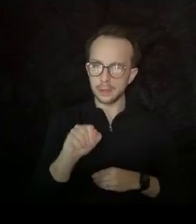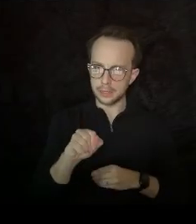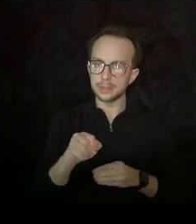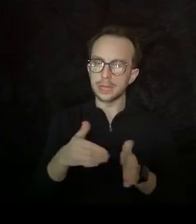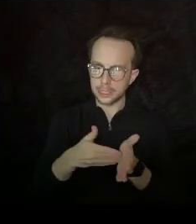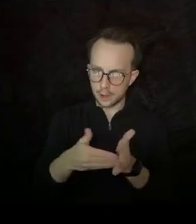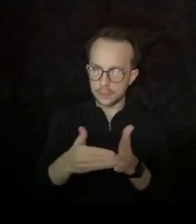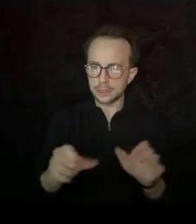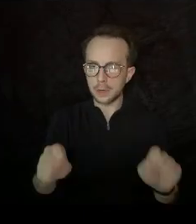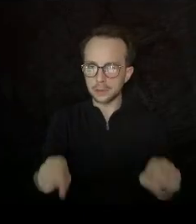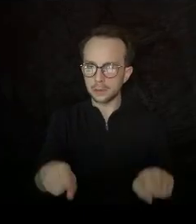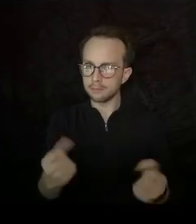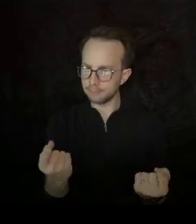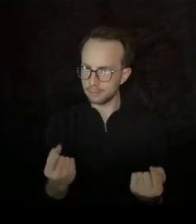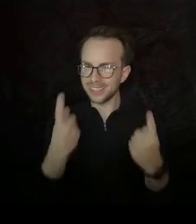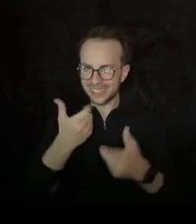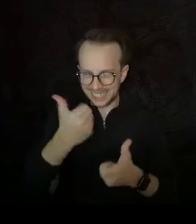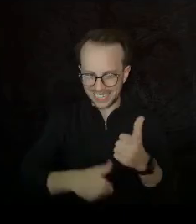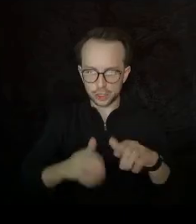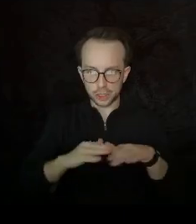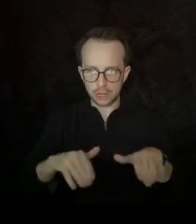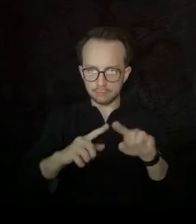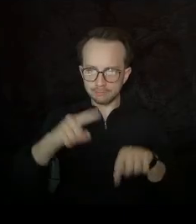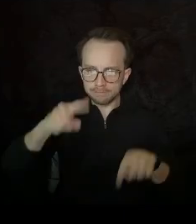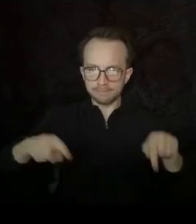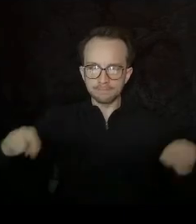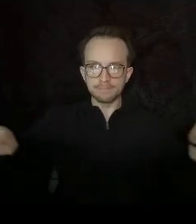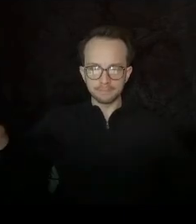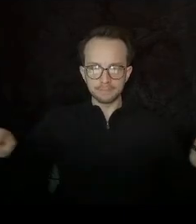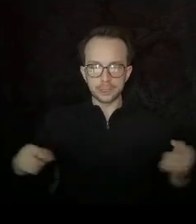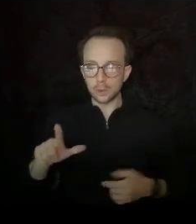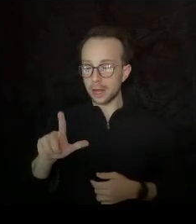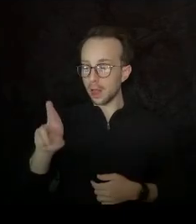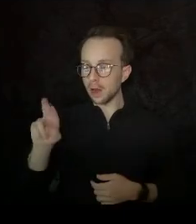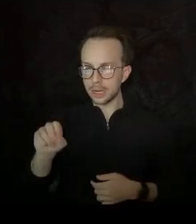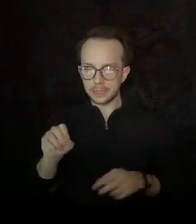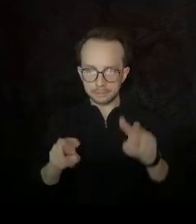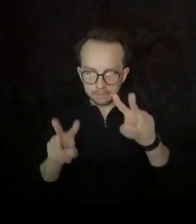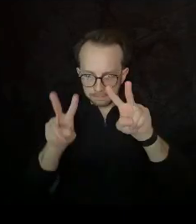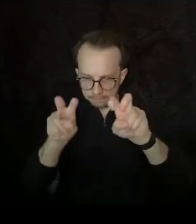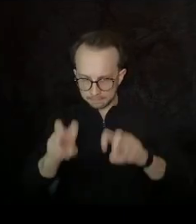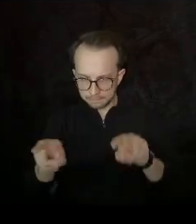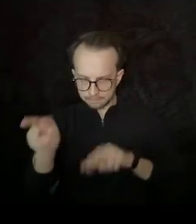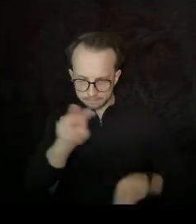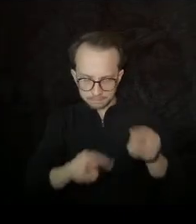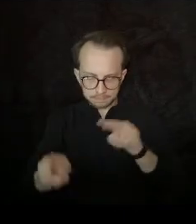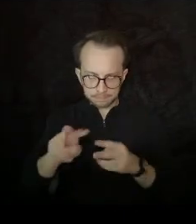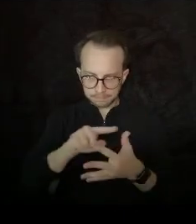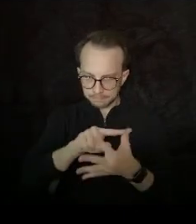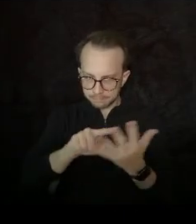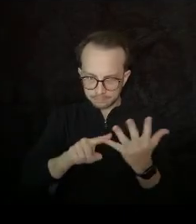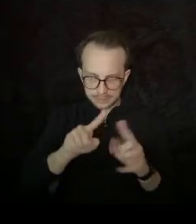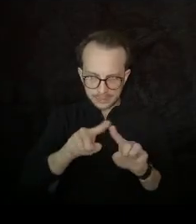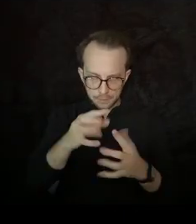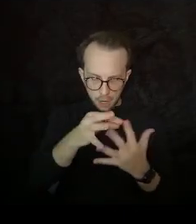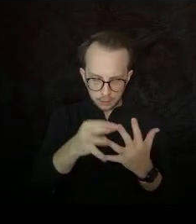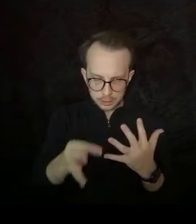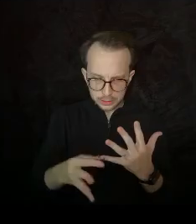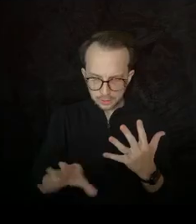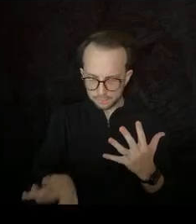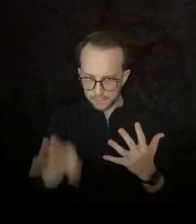is different, so the ARC looks at a range of placement options to find the best fit for your child's